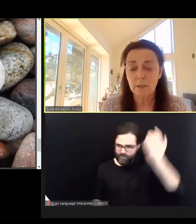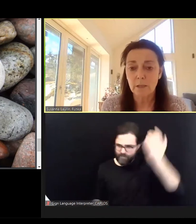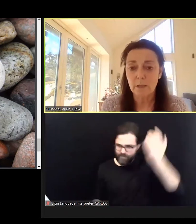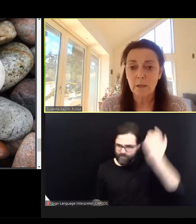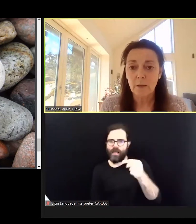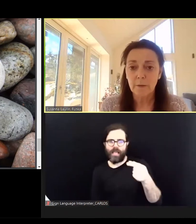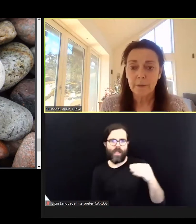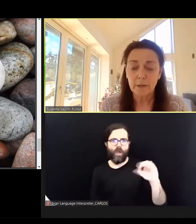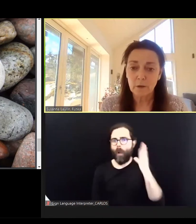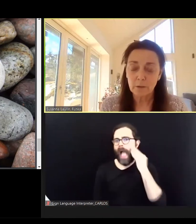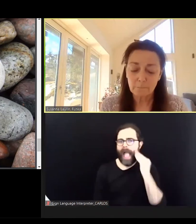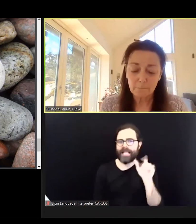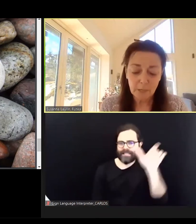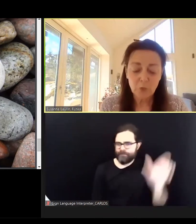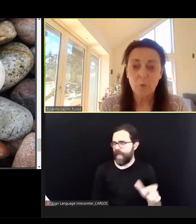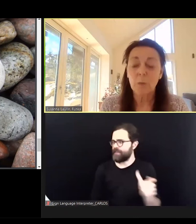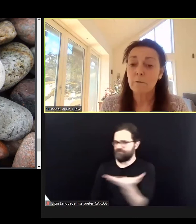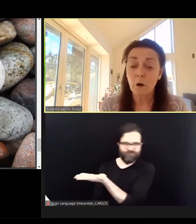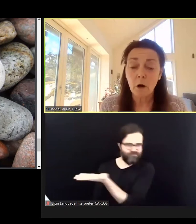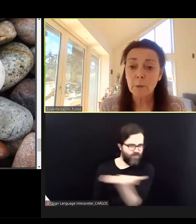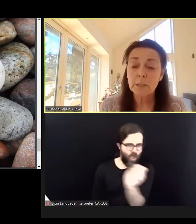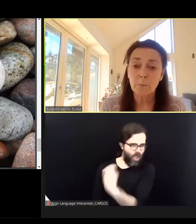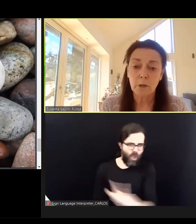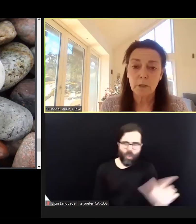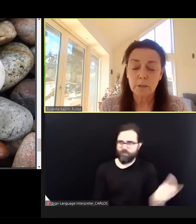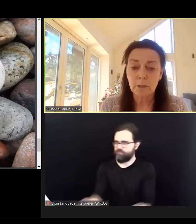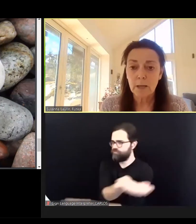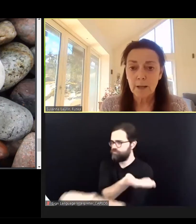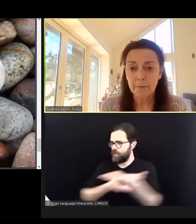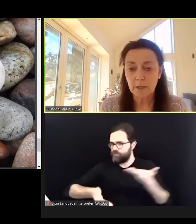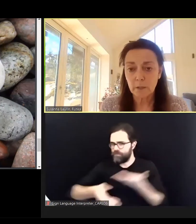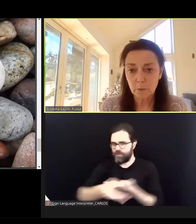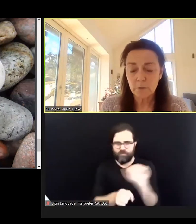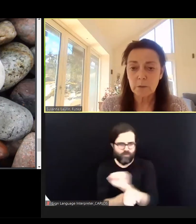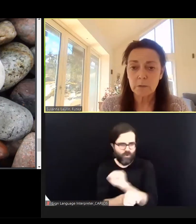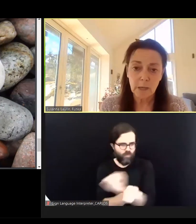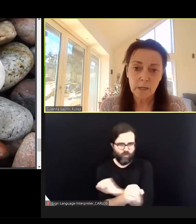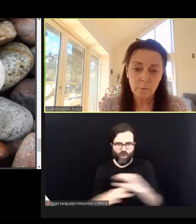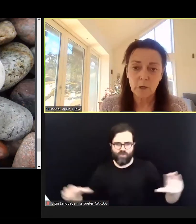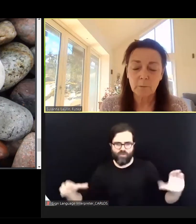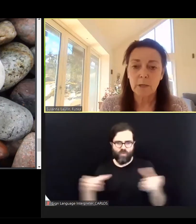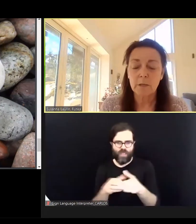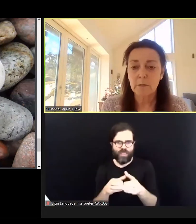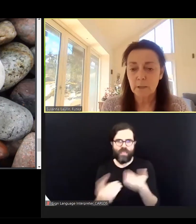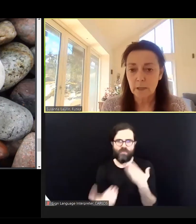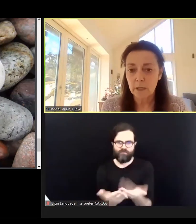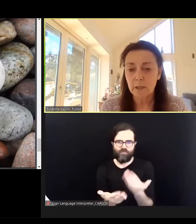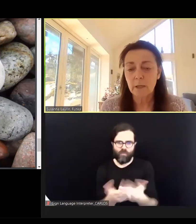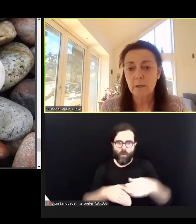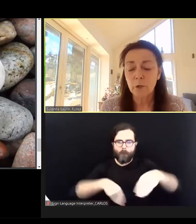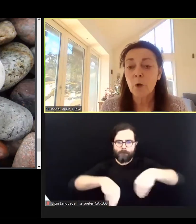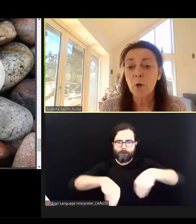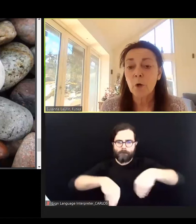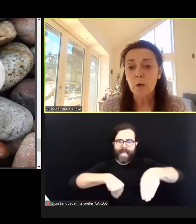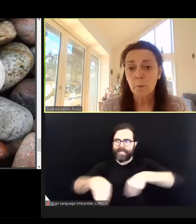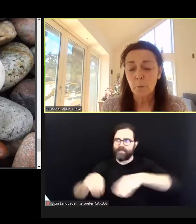solve accessibility problems. The other perspective of EU leading the way is that the